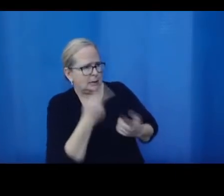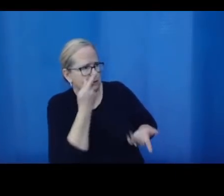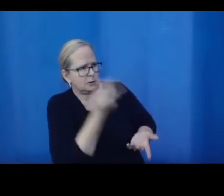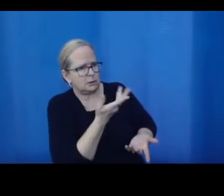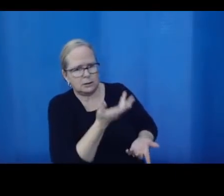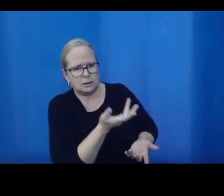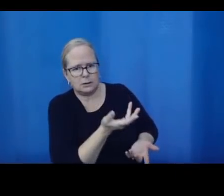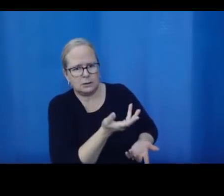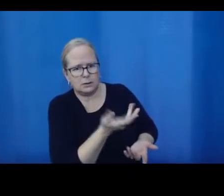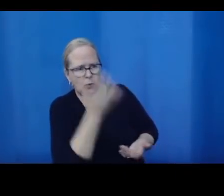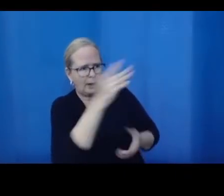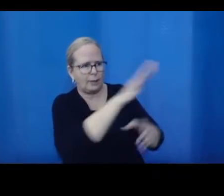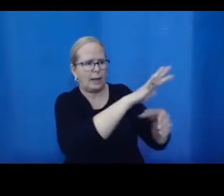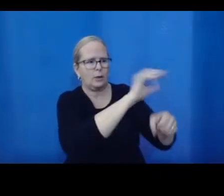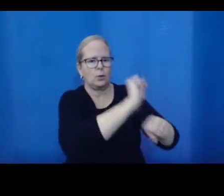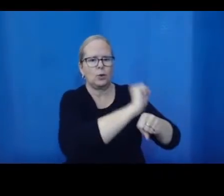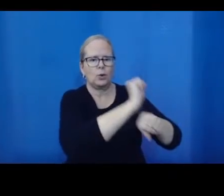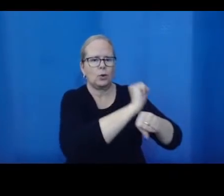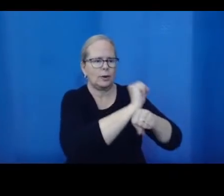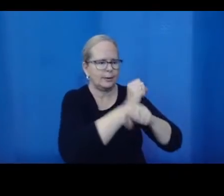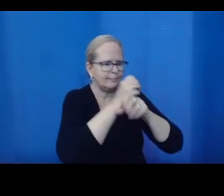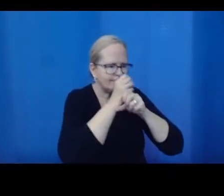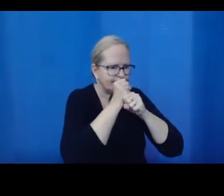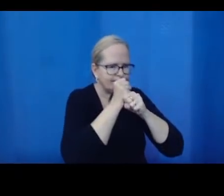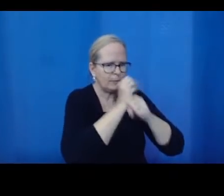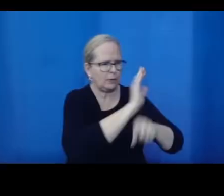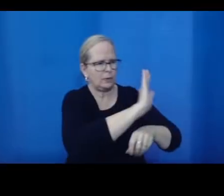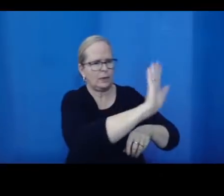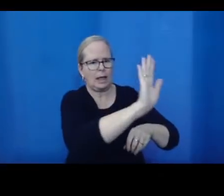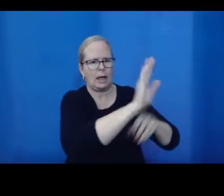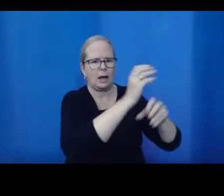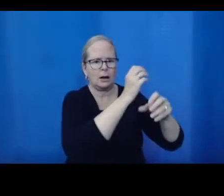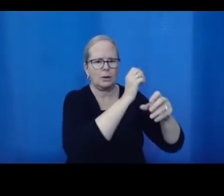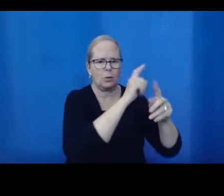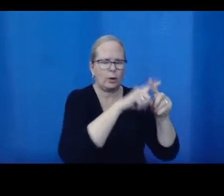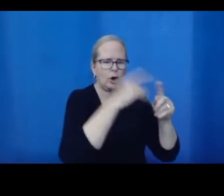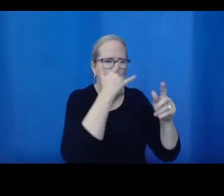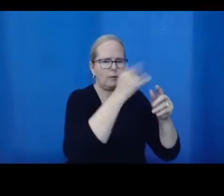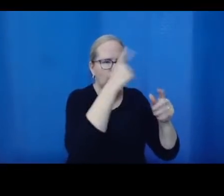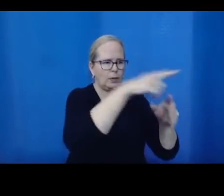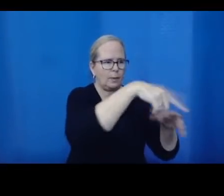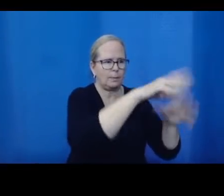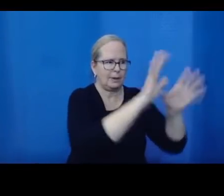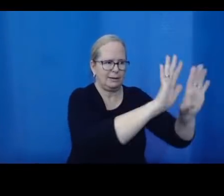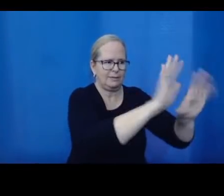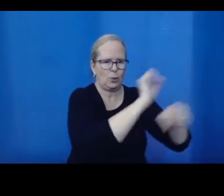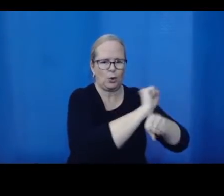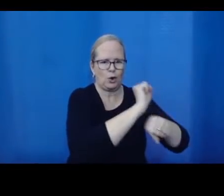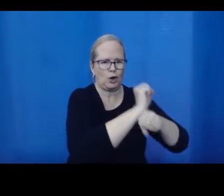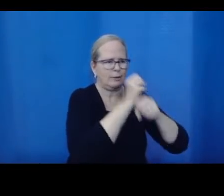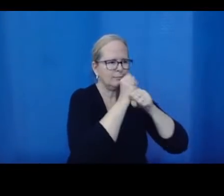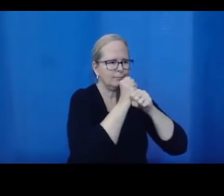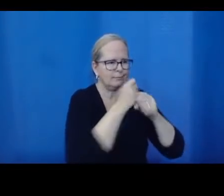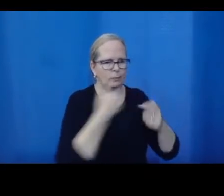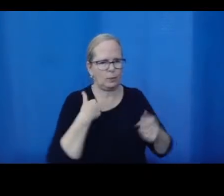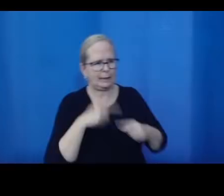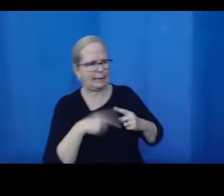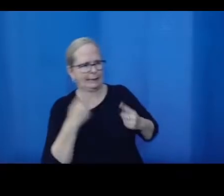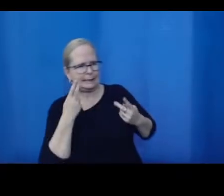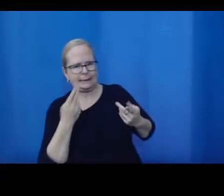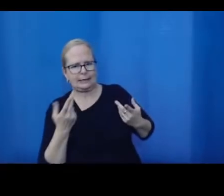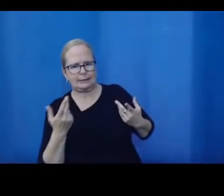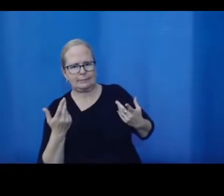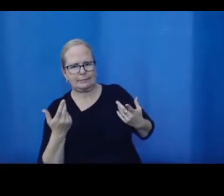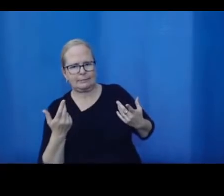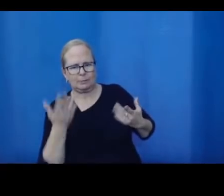to them. And it's like it's happening in some other place, and we're going to IKEA and we're living our lives, right? It's not